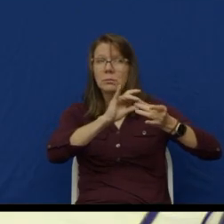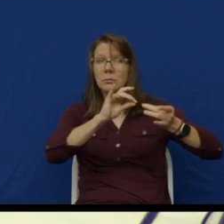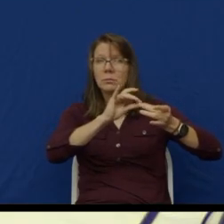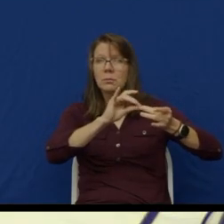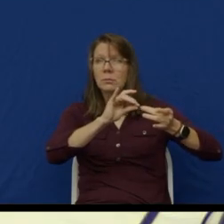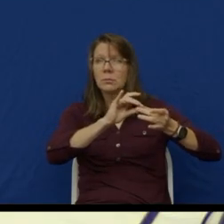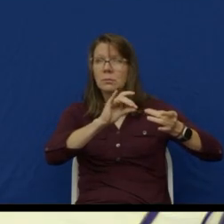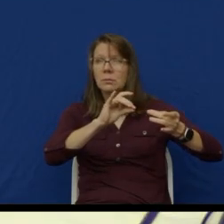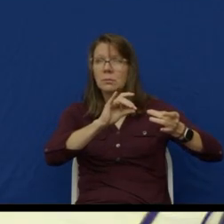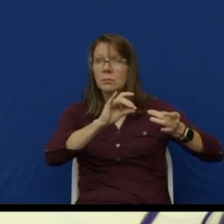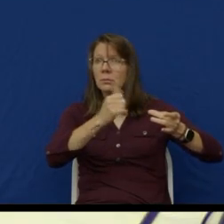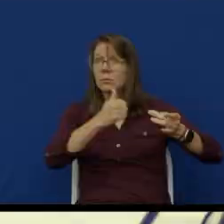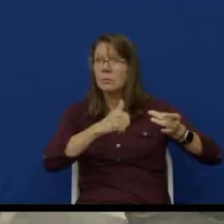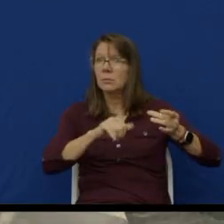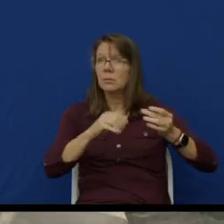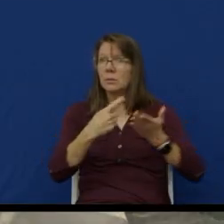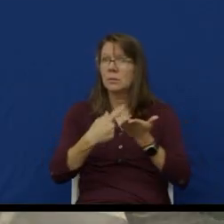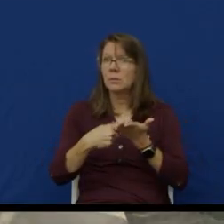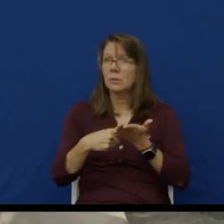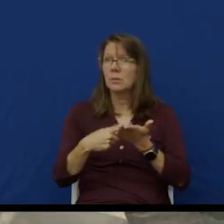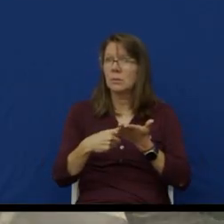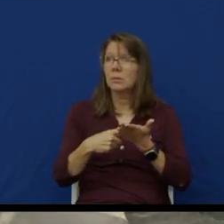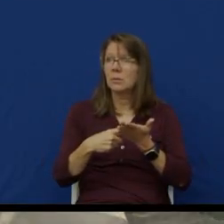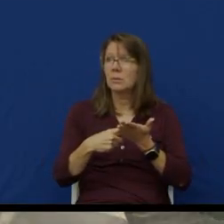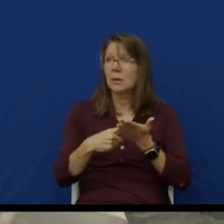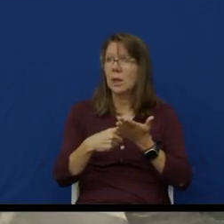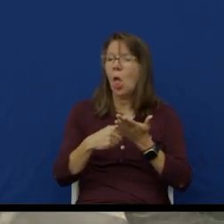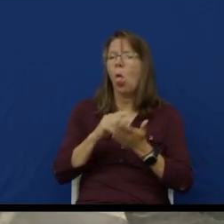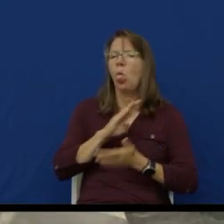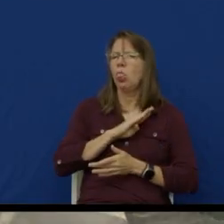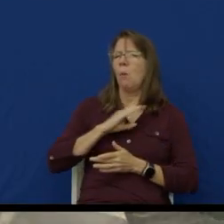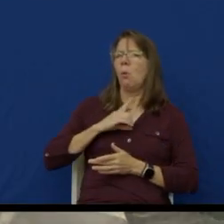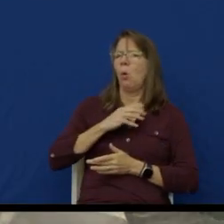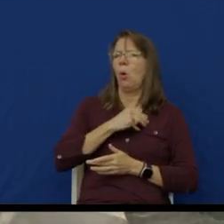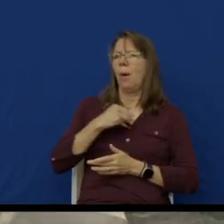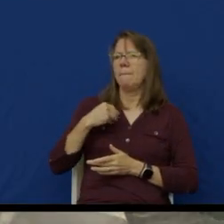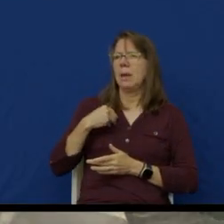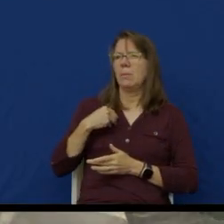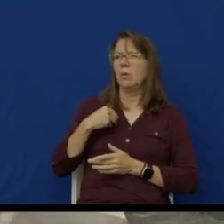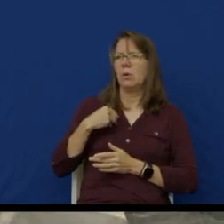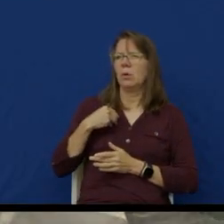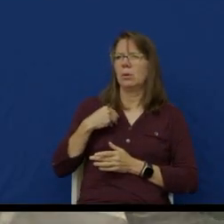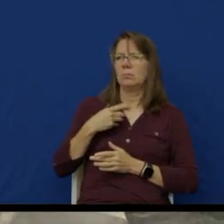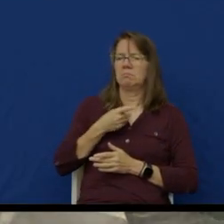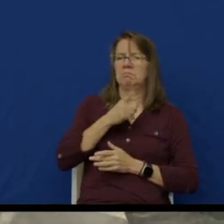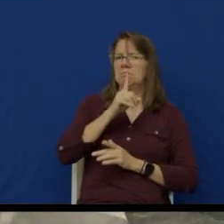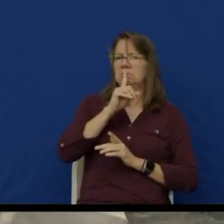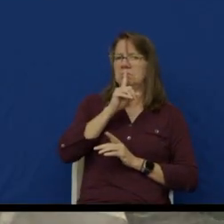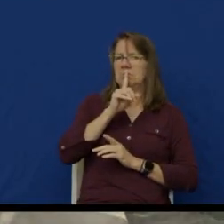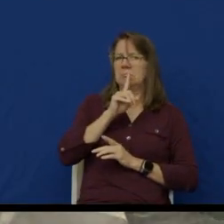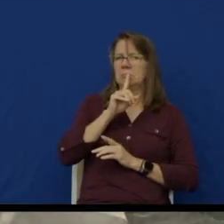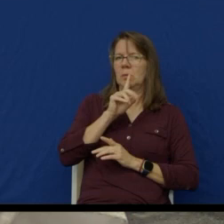Todd, further? Have board member Woods recuse herself from the voting on this matter. For the note,